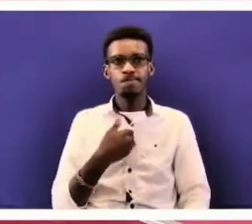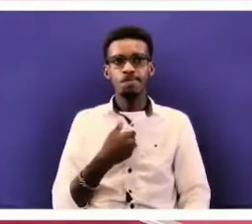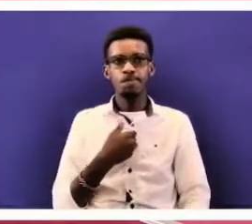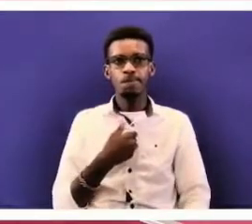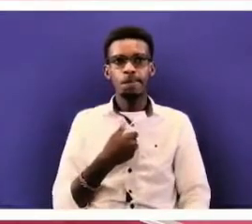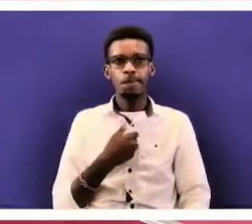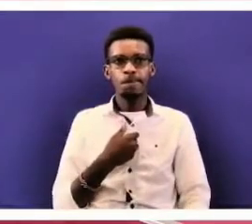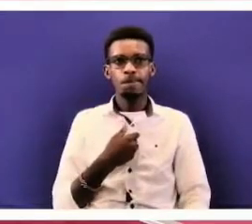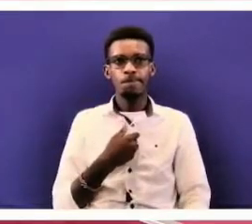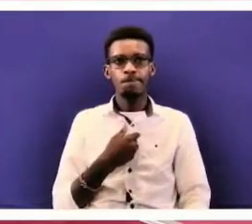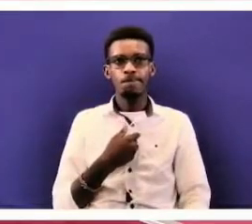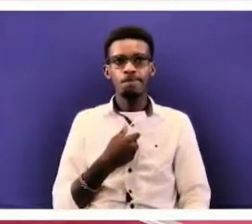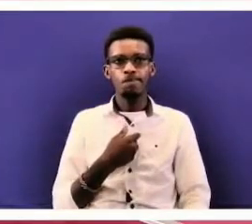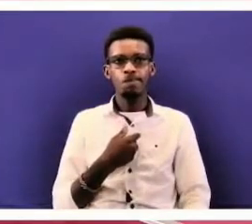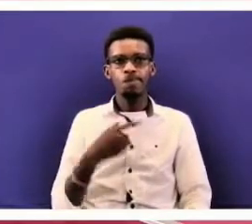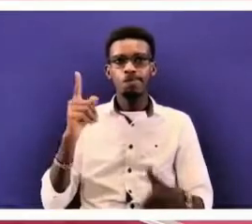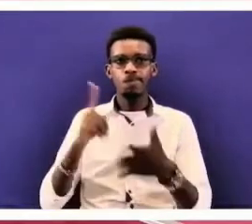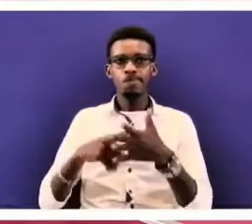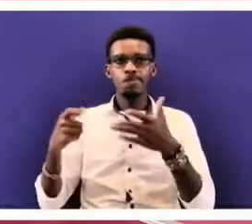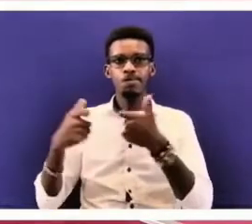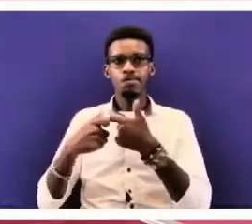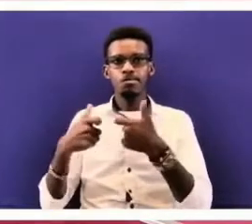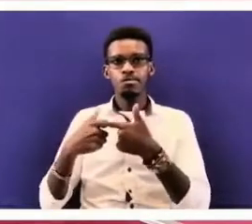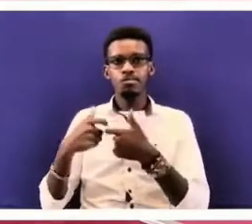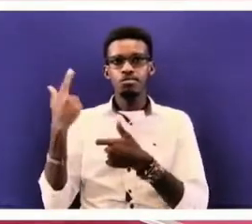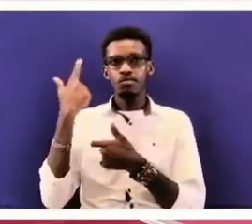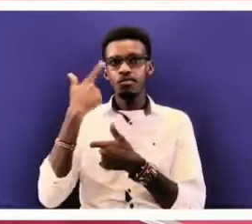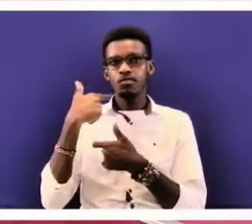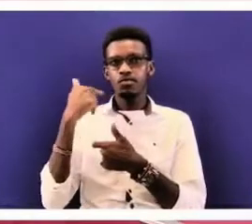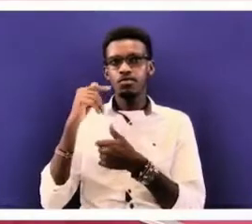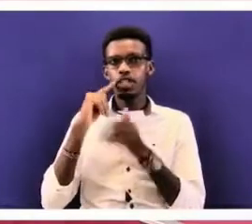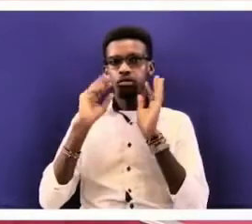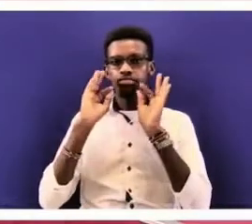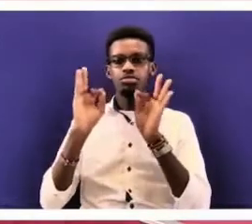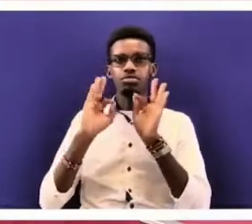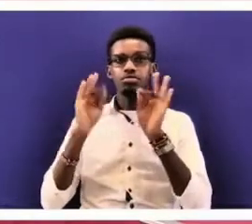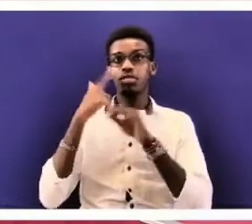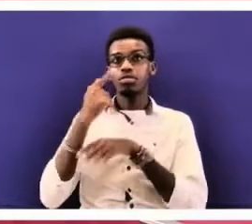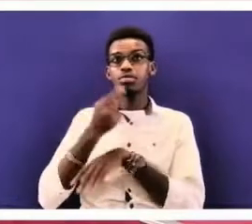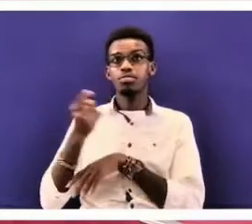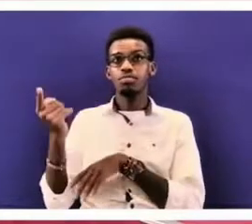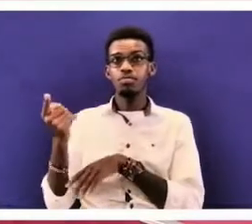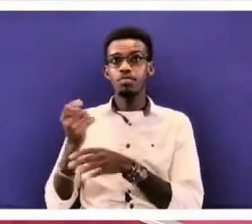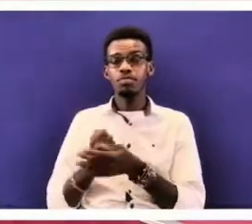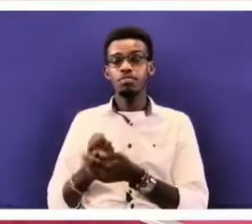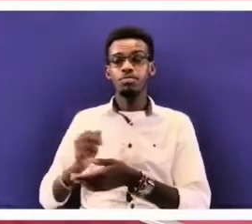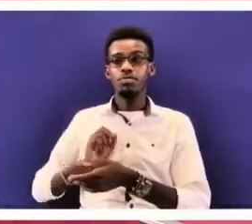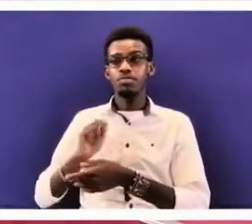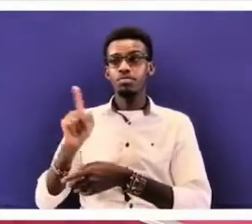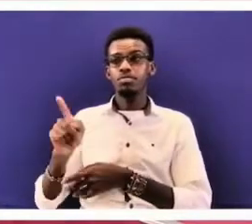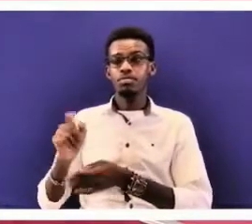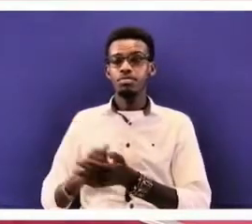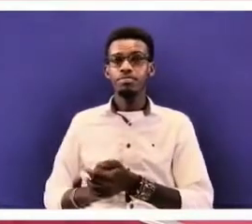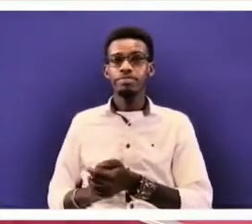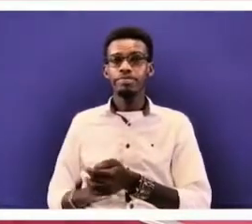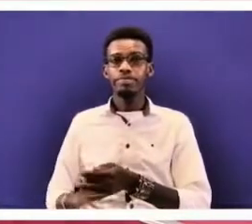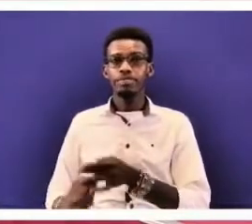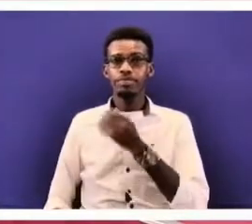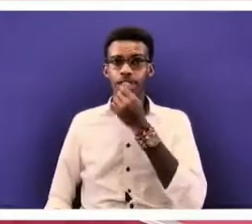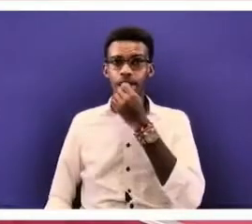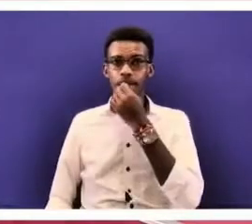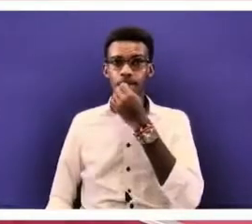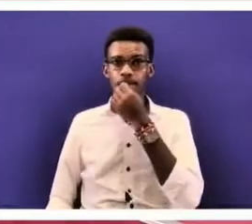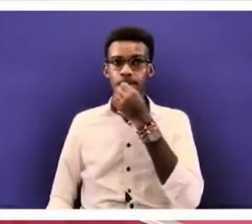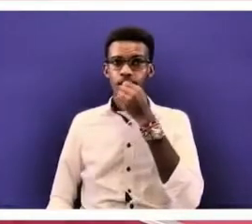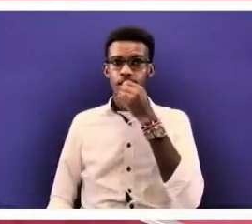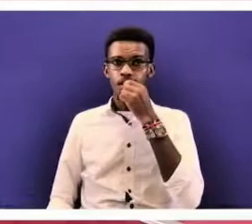Is that what he's come to church with? Is that how he look? He's so shabby. Look at him. Look at her. We're called to